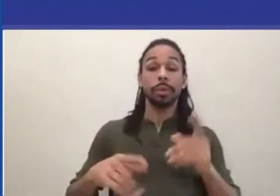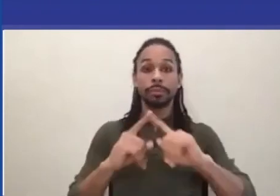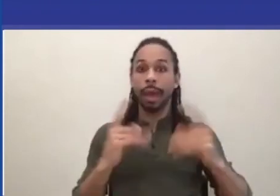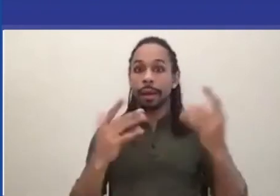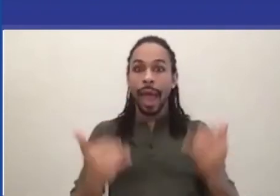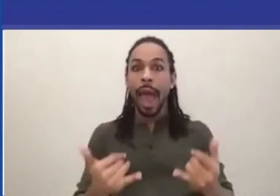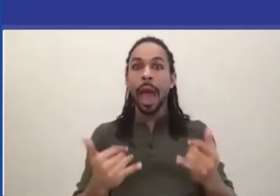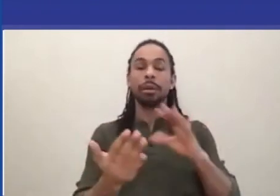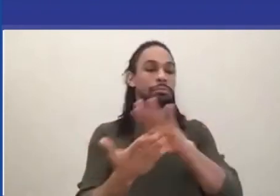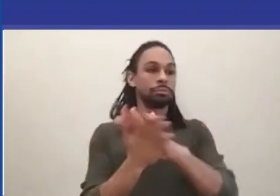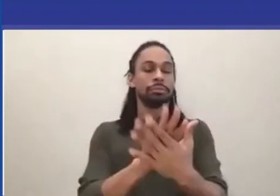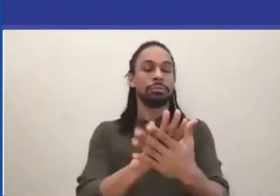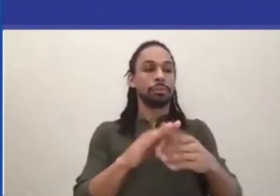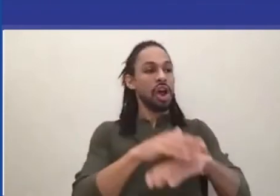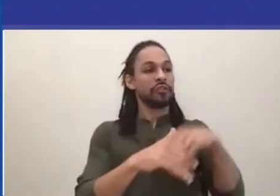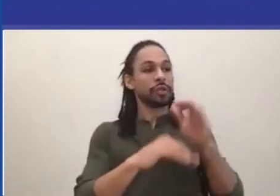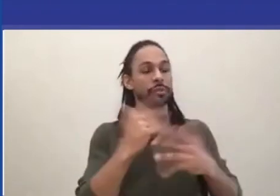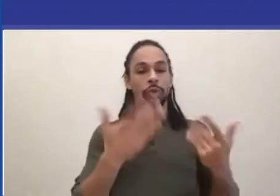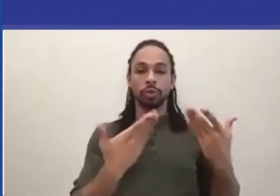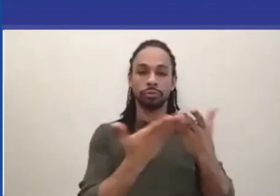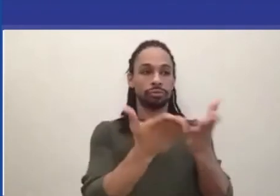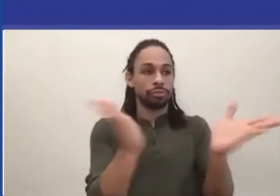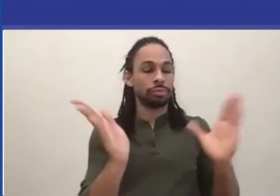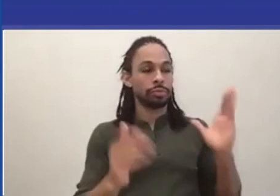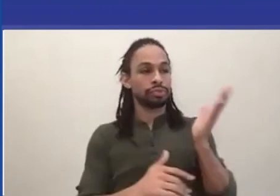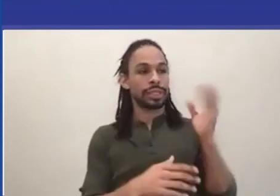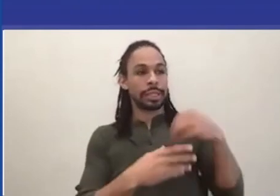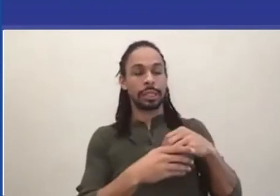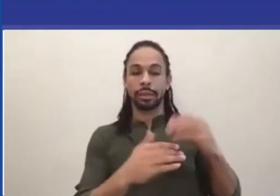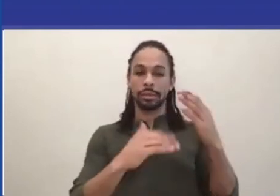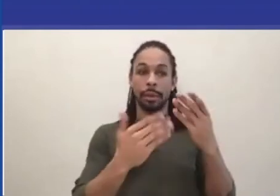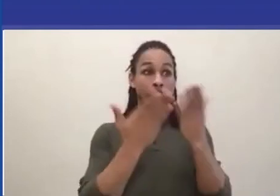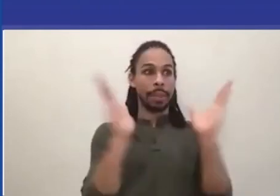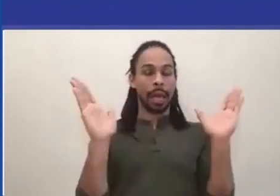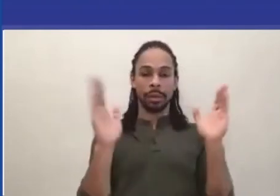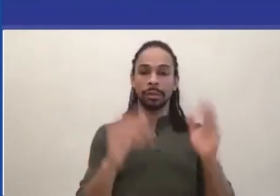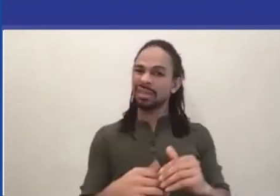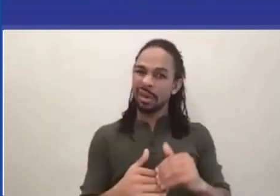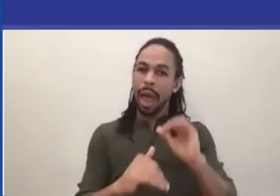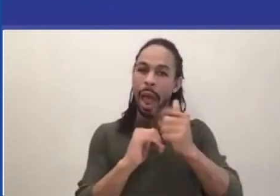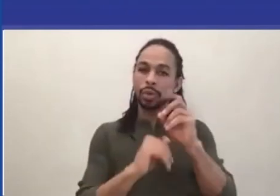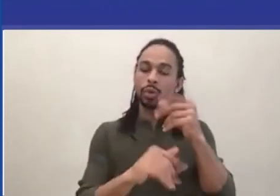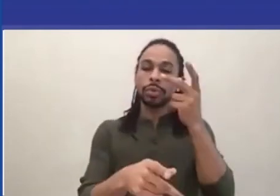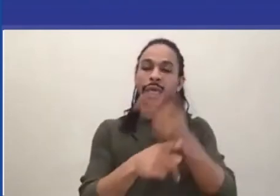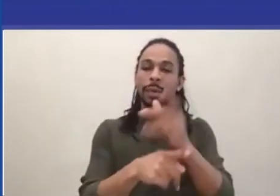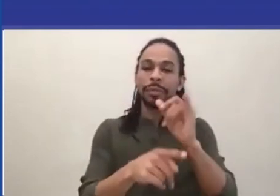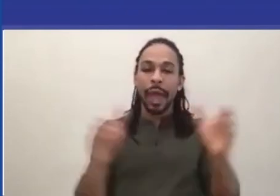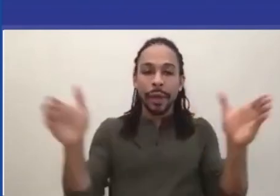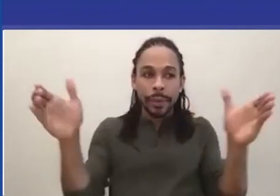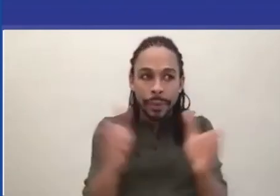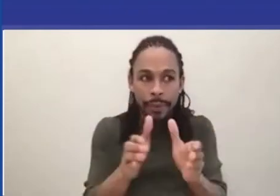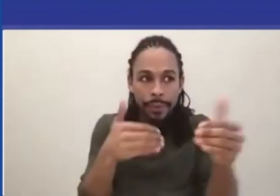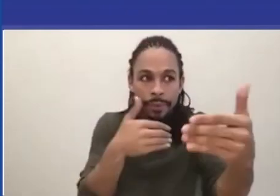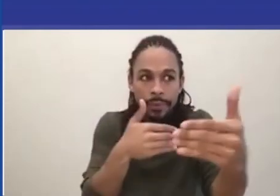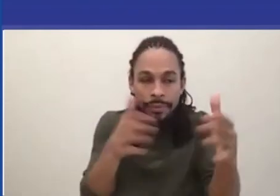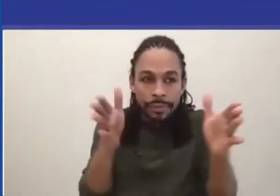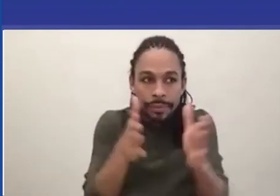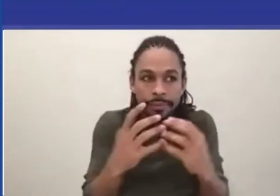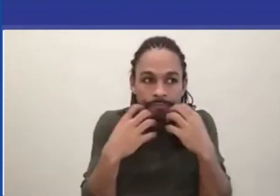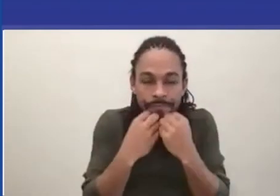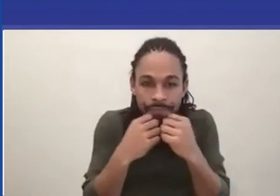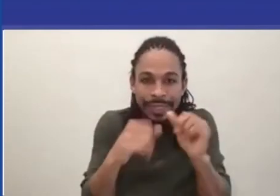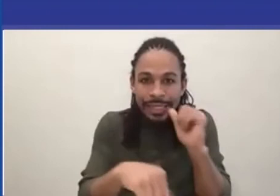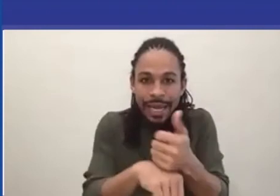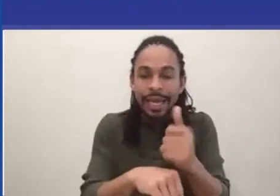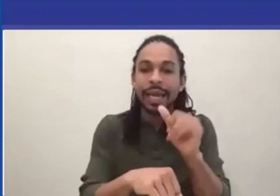is that going to be a library? How are you going to keep that intimate setting of a participatory, like living, you know, that safe space of the